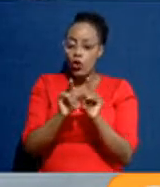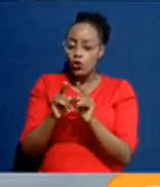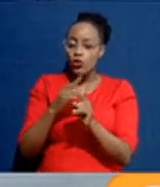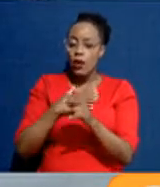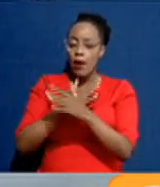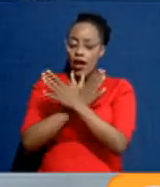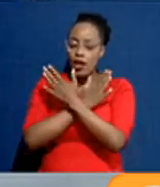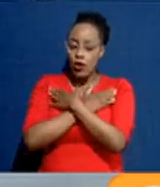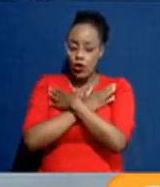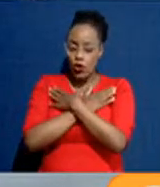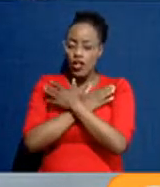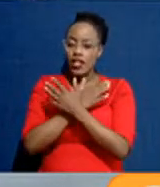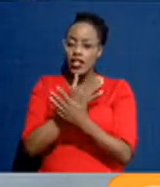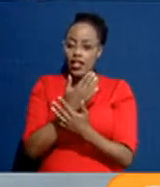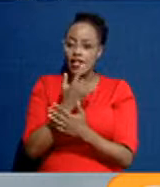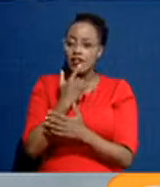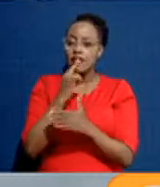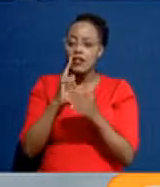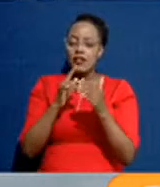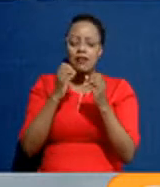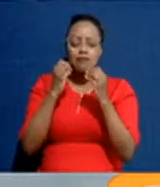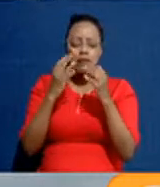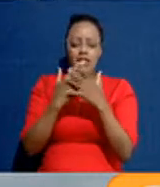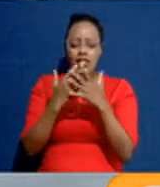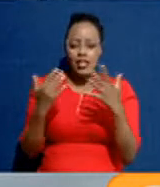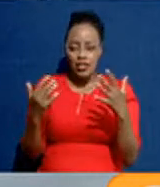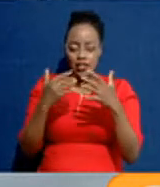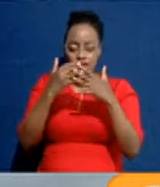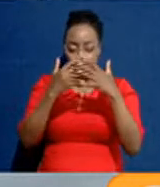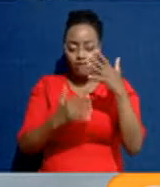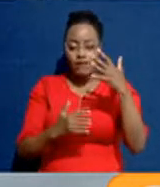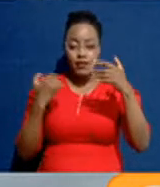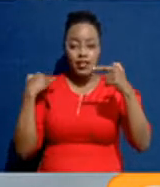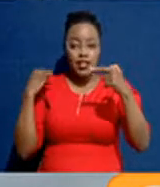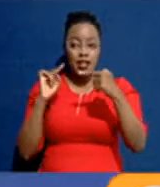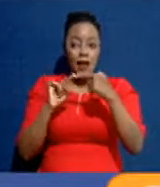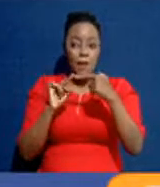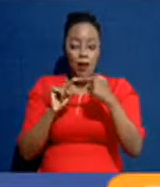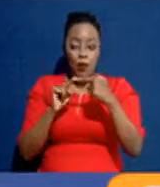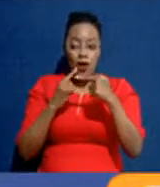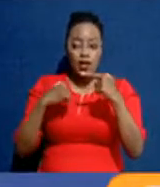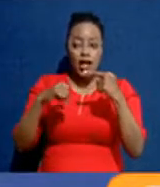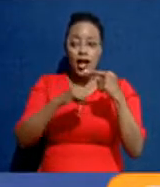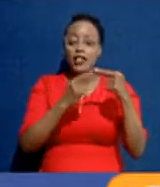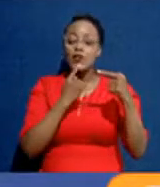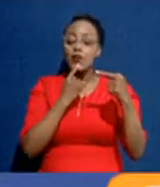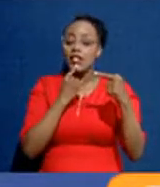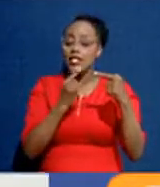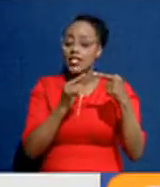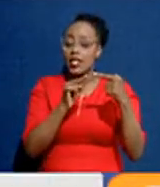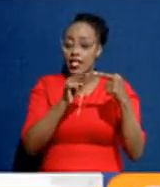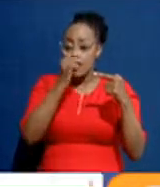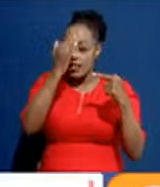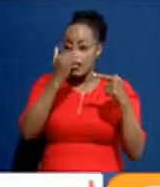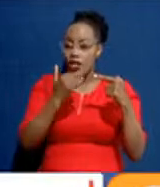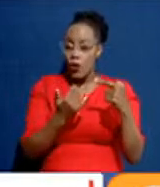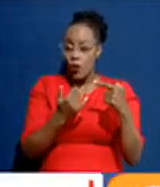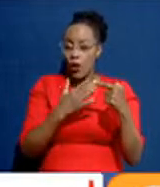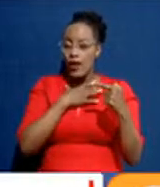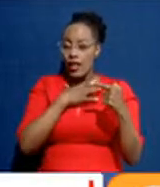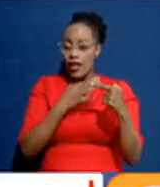colleagues in saying a number of things. One, we are not saying it because we do not like the